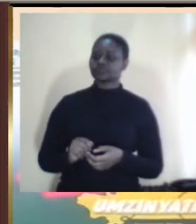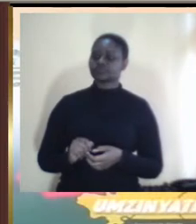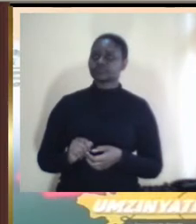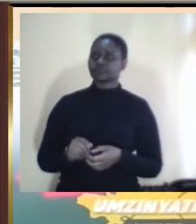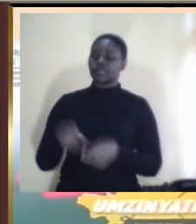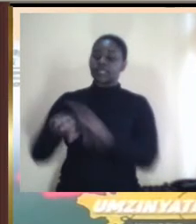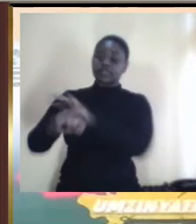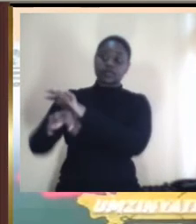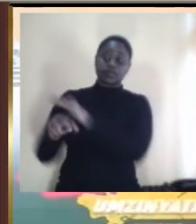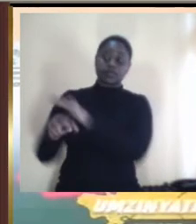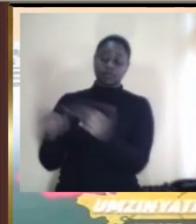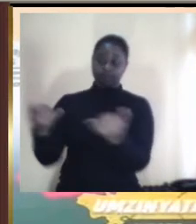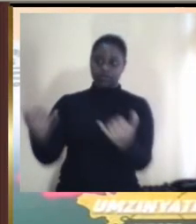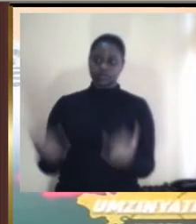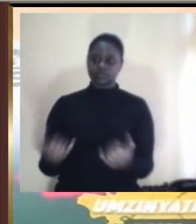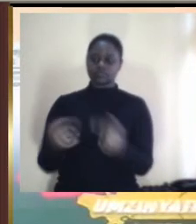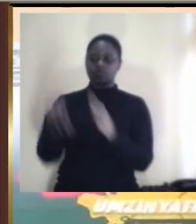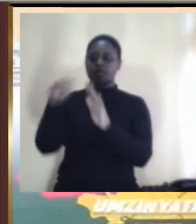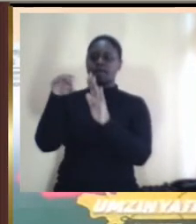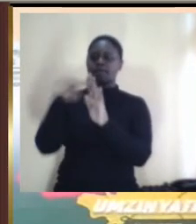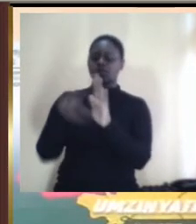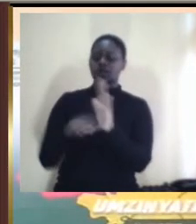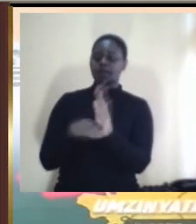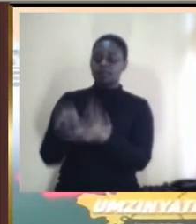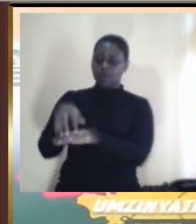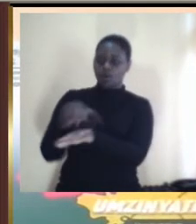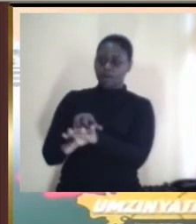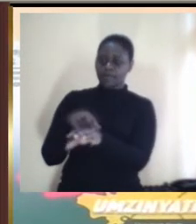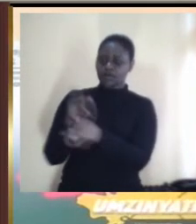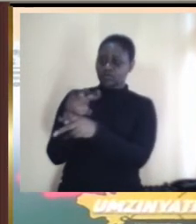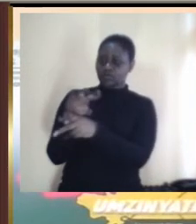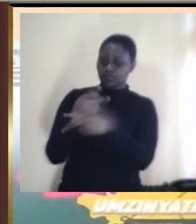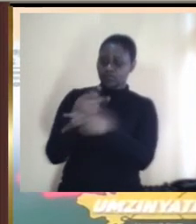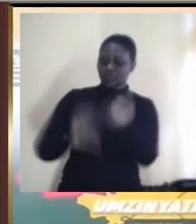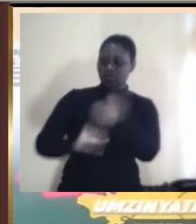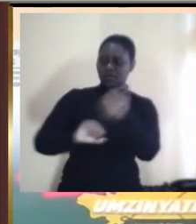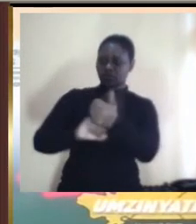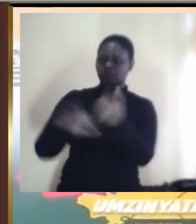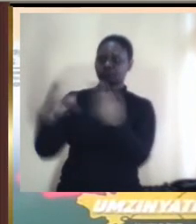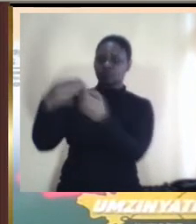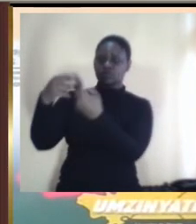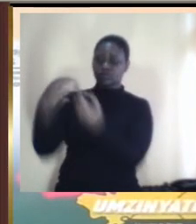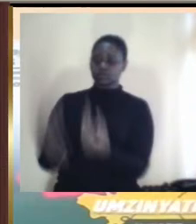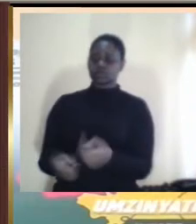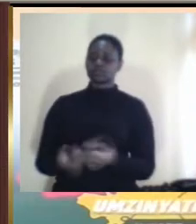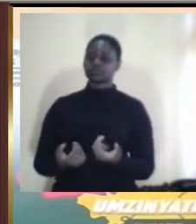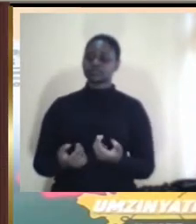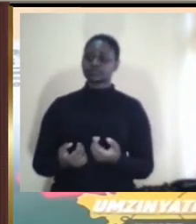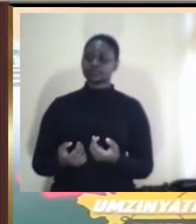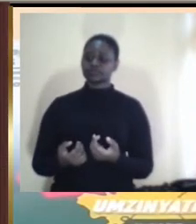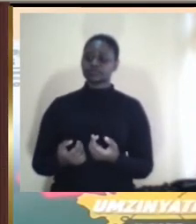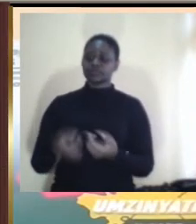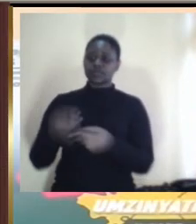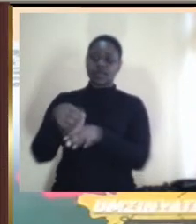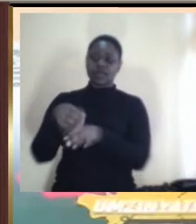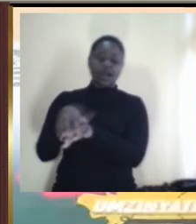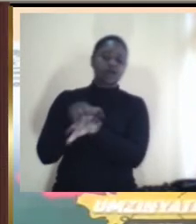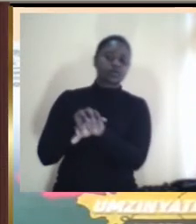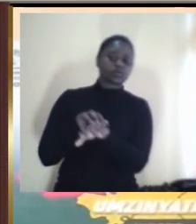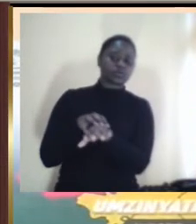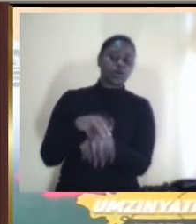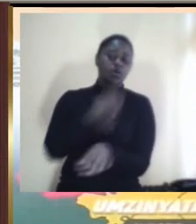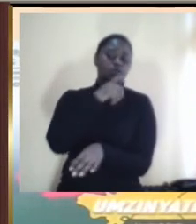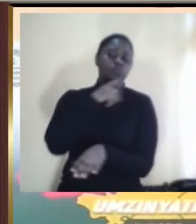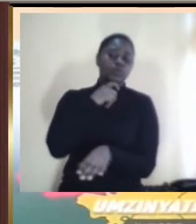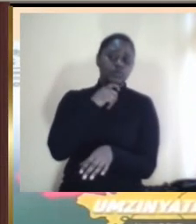The province currently program of farm production support unit and agri-hubs will be